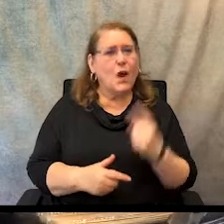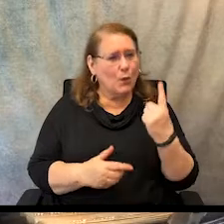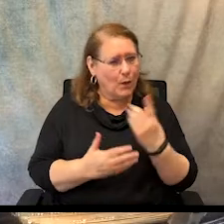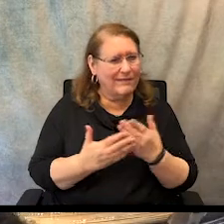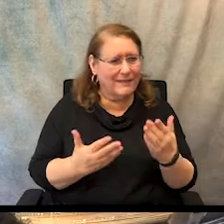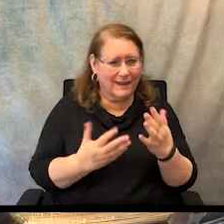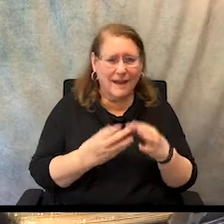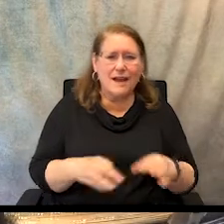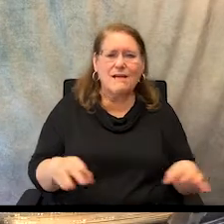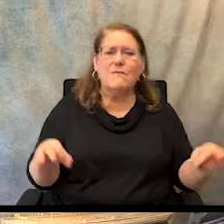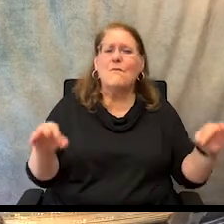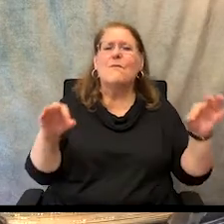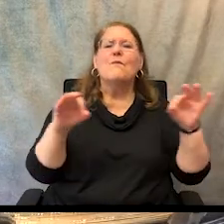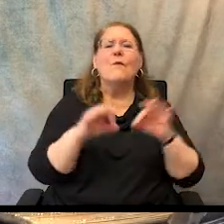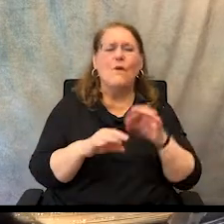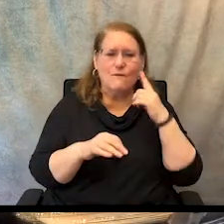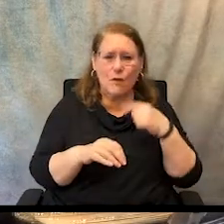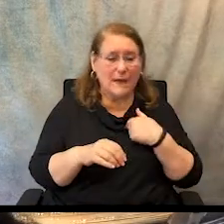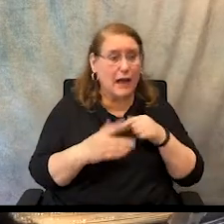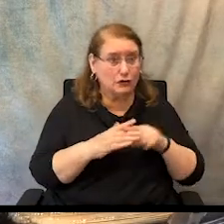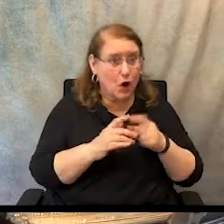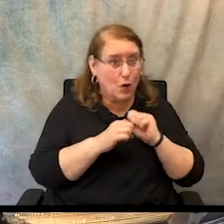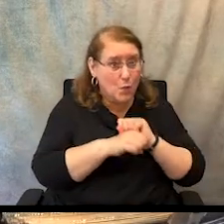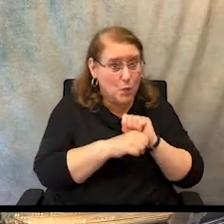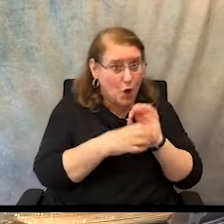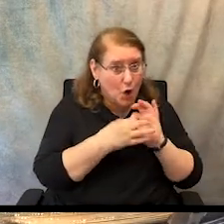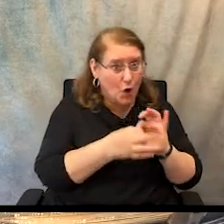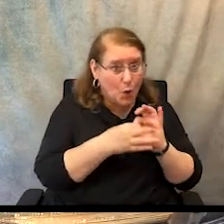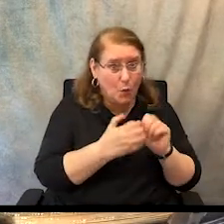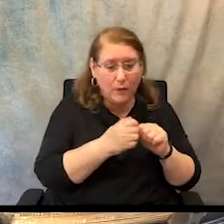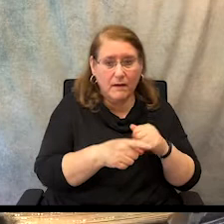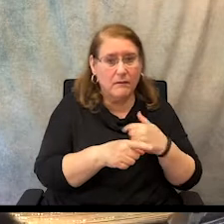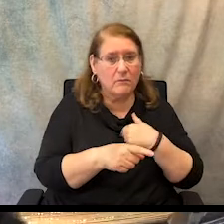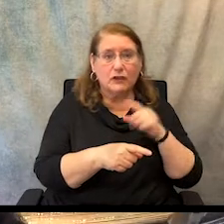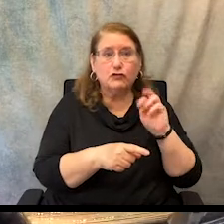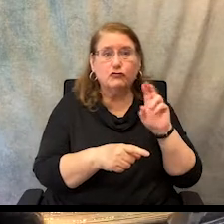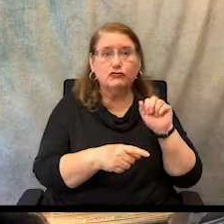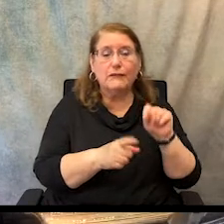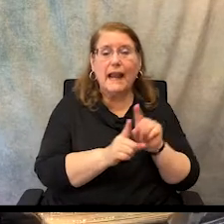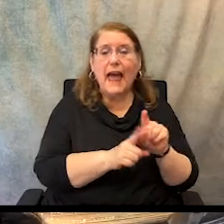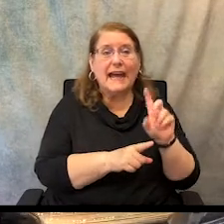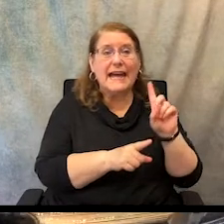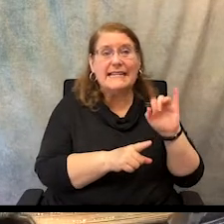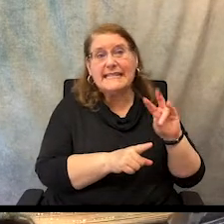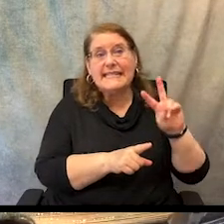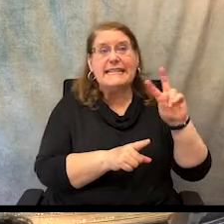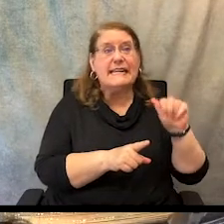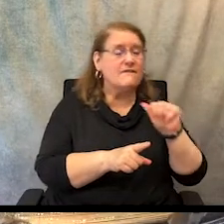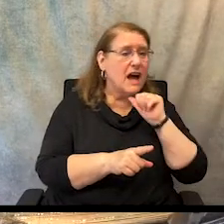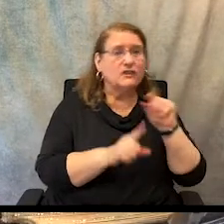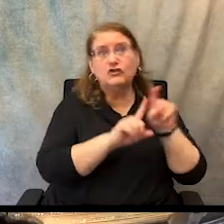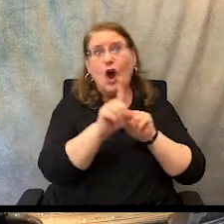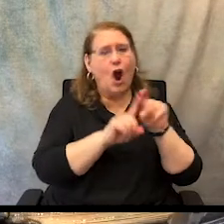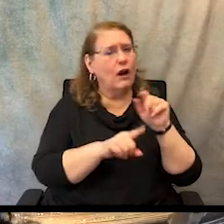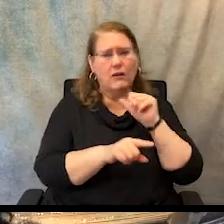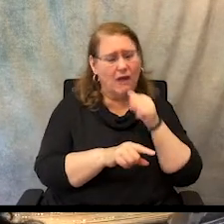One thing, it was very important for me when I started to work with him. I didn't treat him like a diva. I didn't treat him like